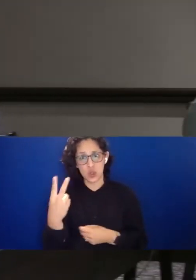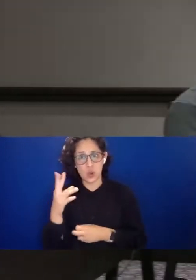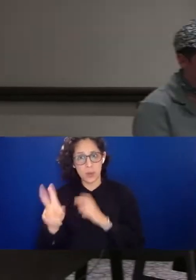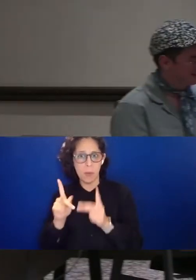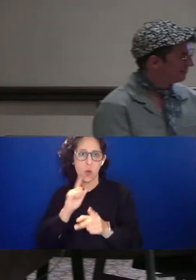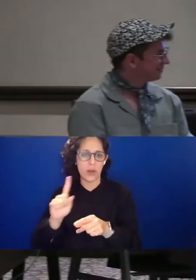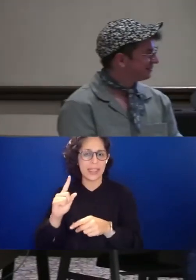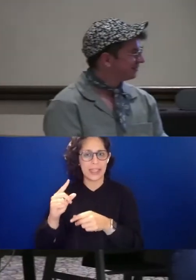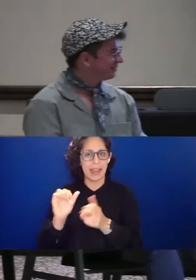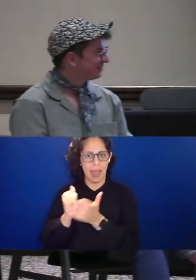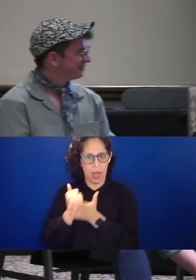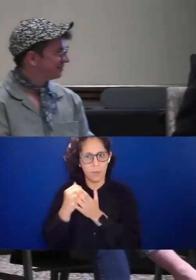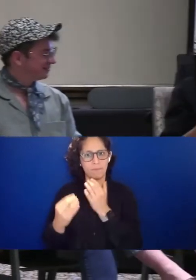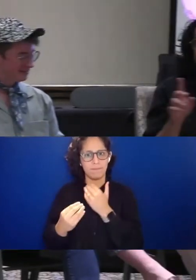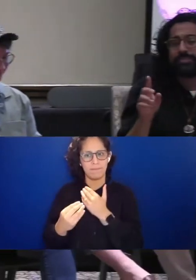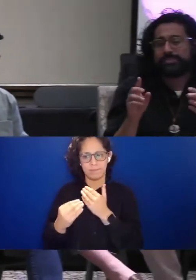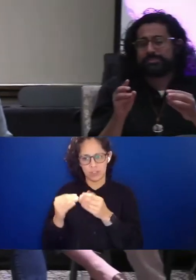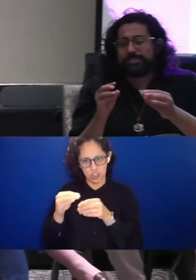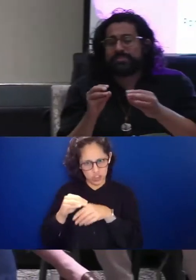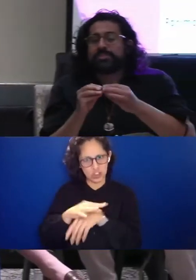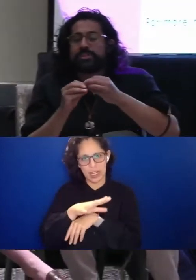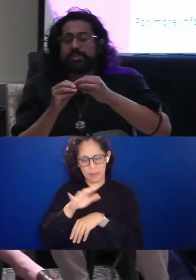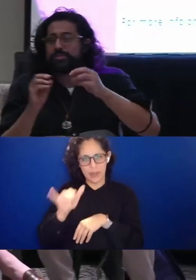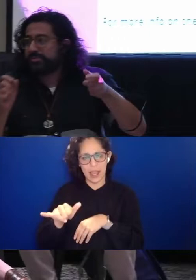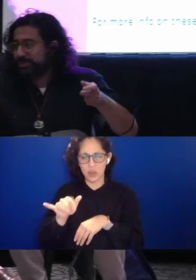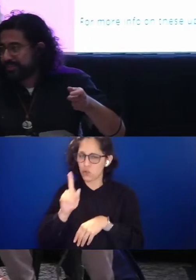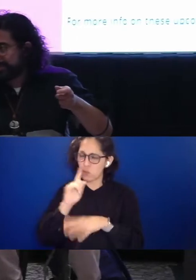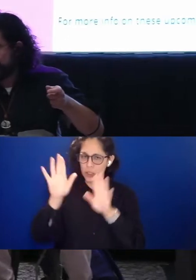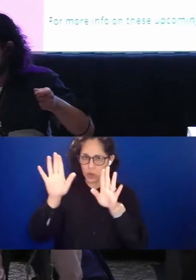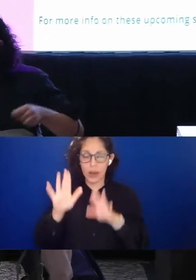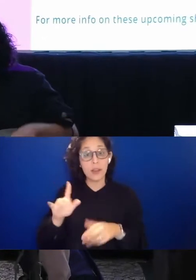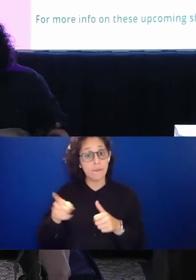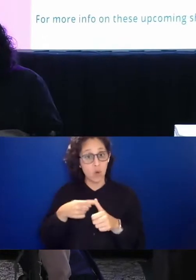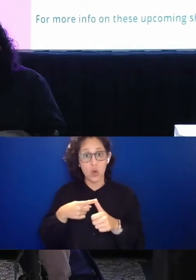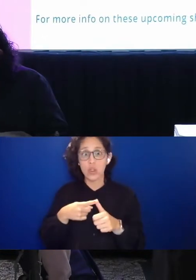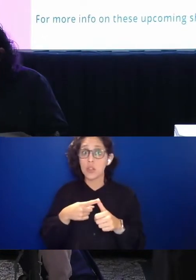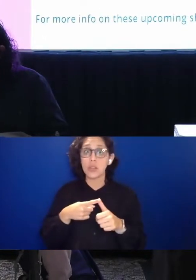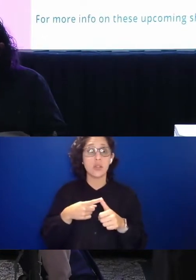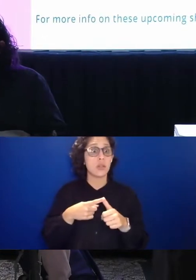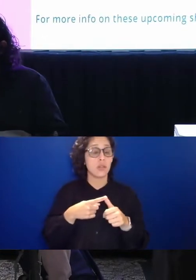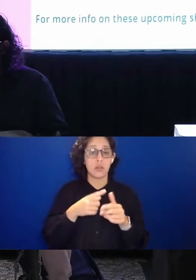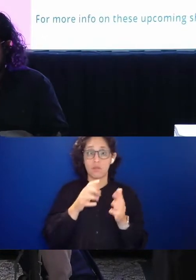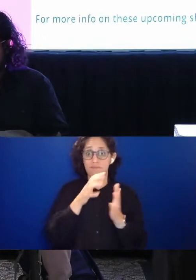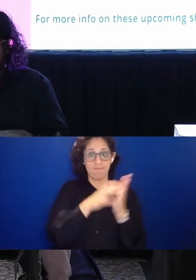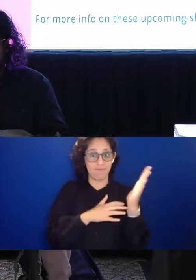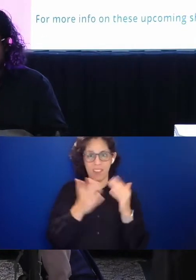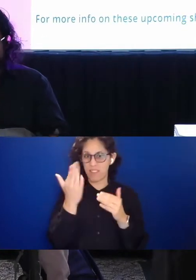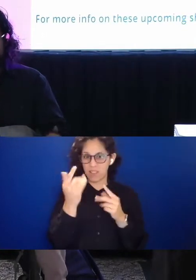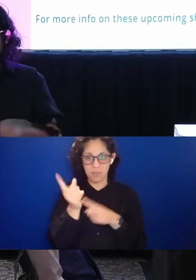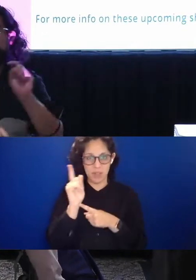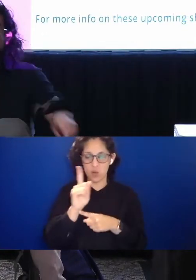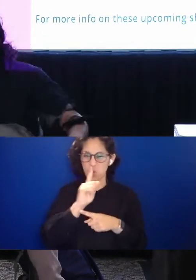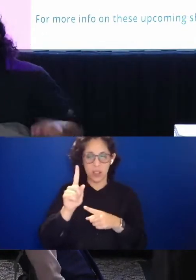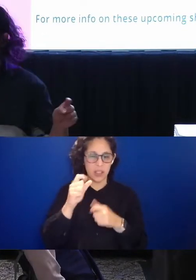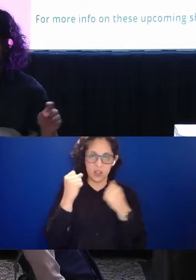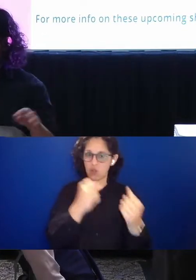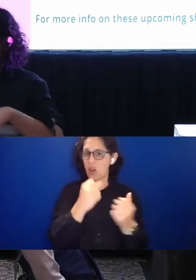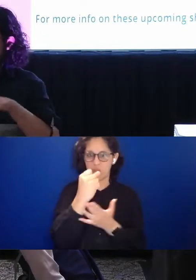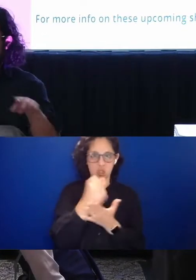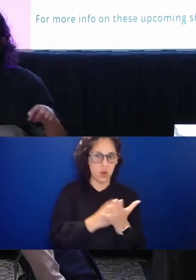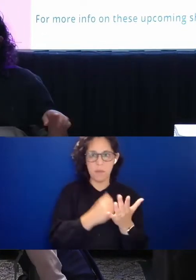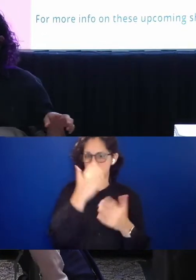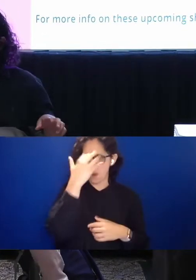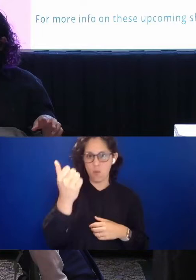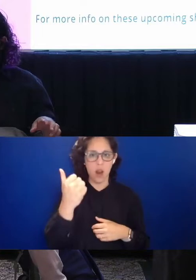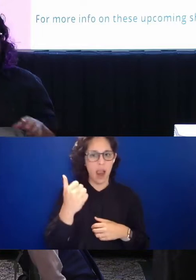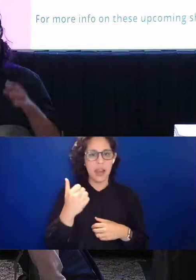So the first time I did the show, my first iteration was 15 minutes, and it was super scripted and super memorized, and like trying to push